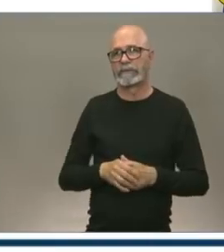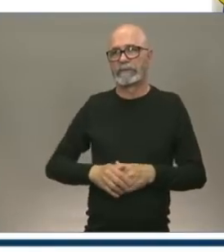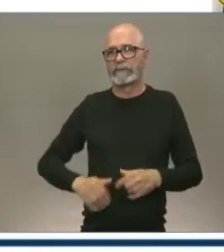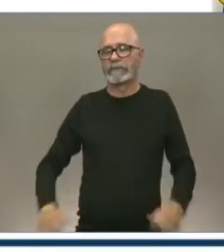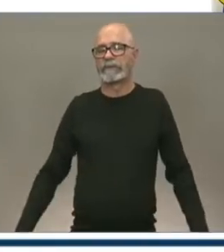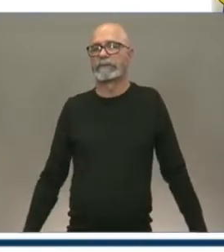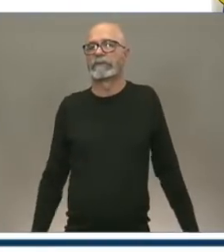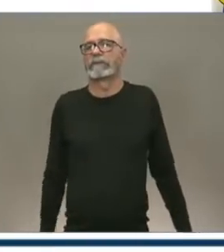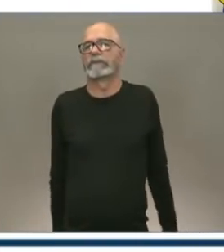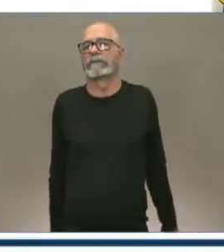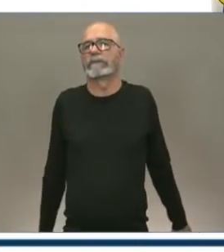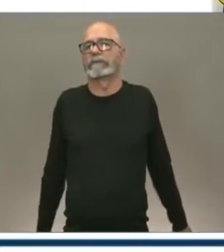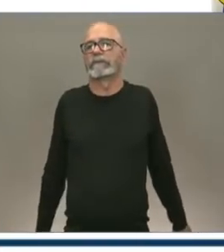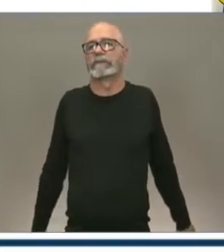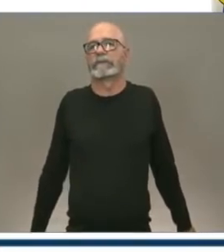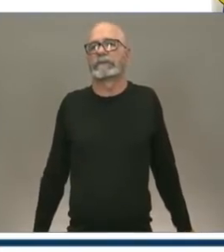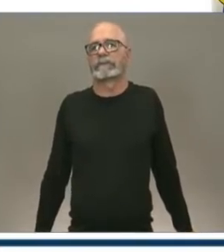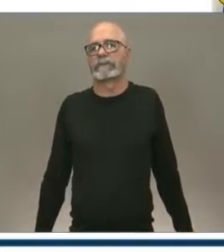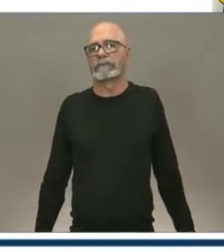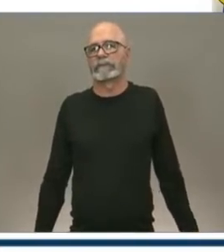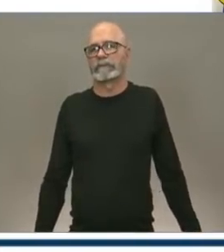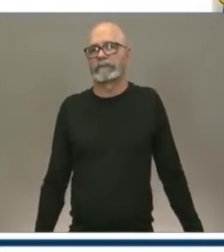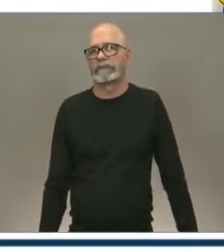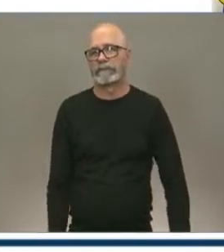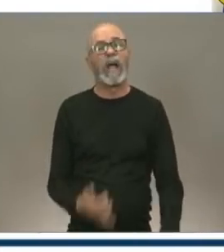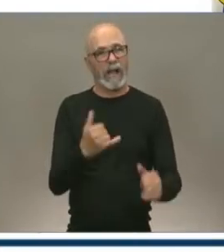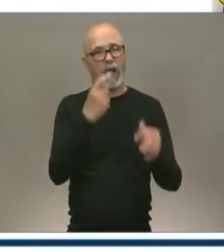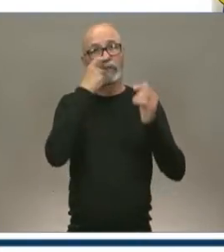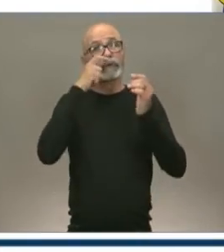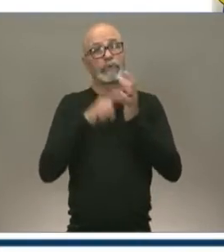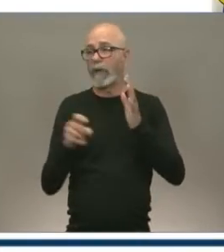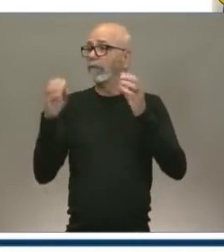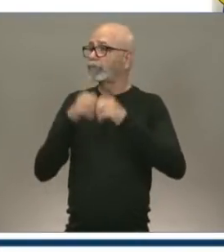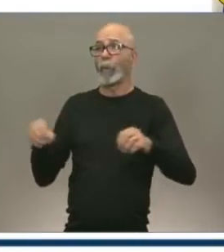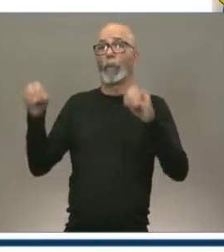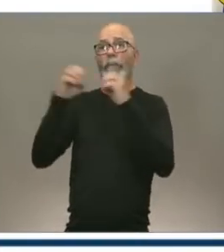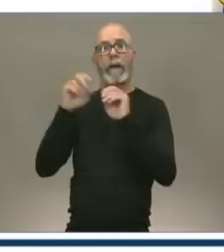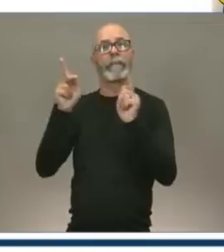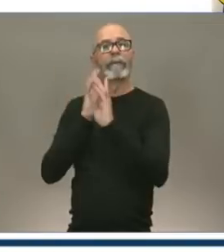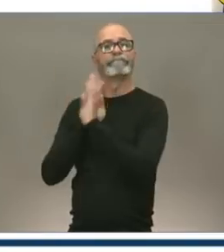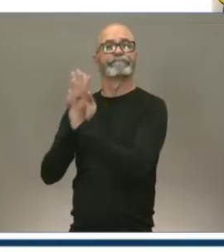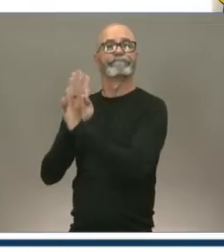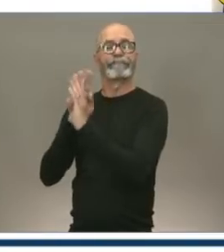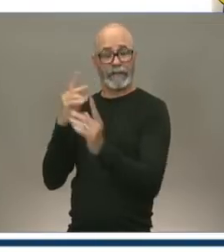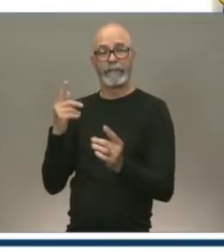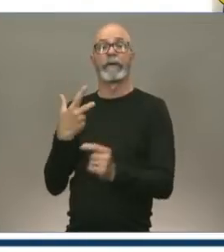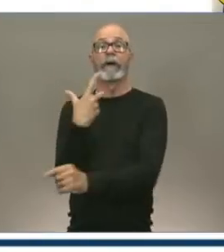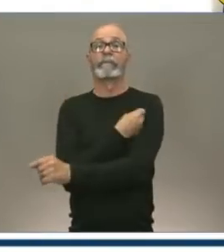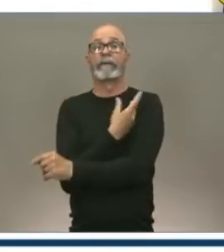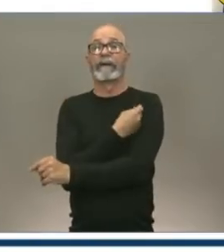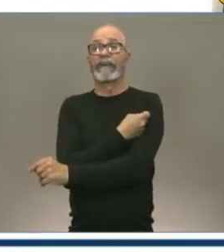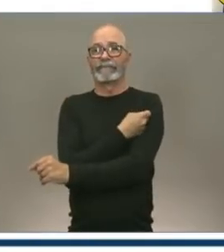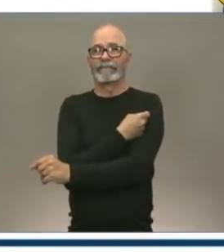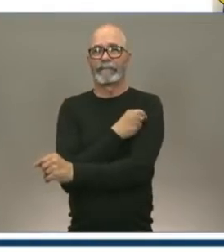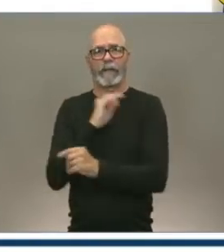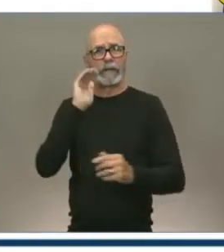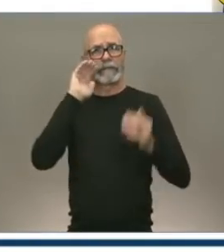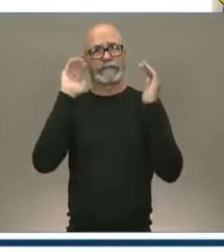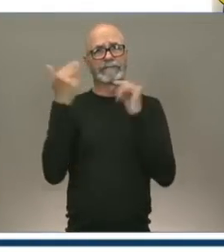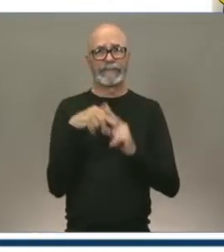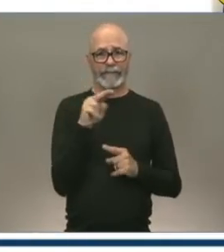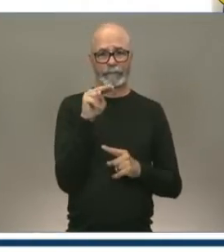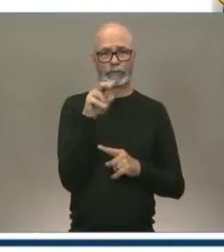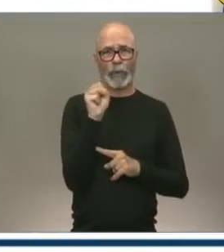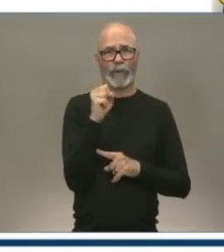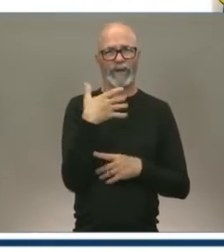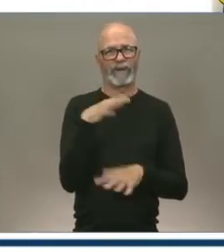roll out quicker now, but according to online models, Nova Scotia is still the slowest province at administering vaccine. Can you